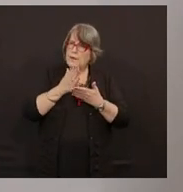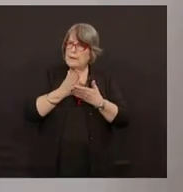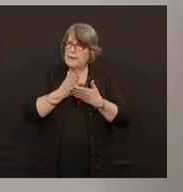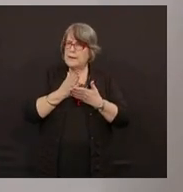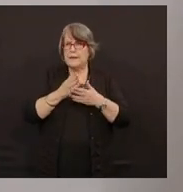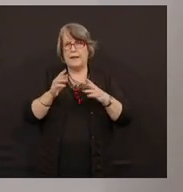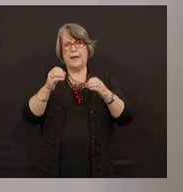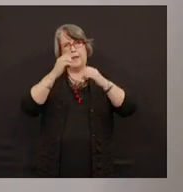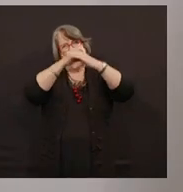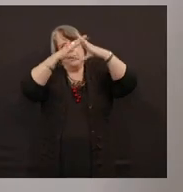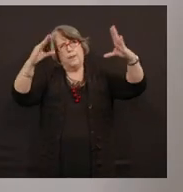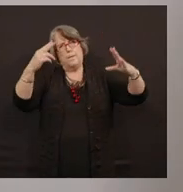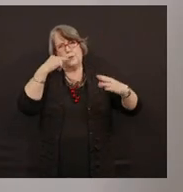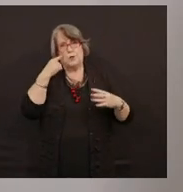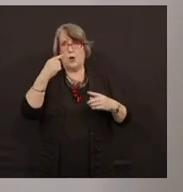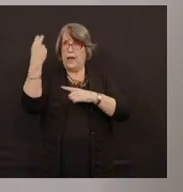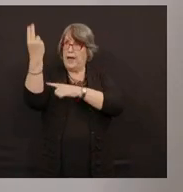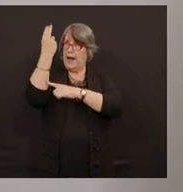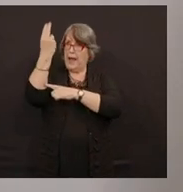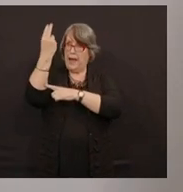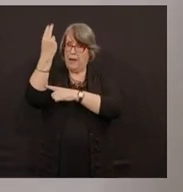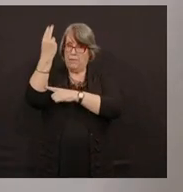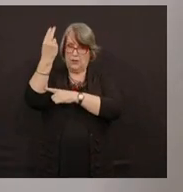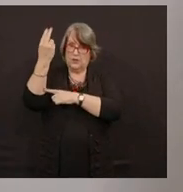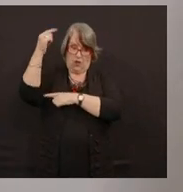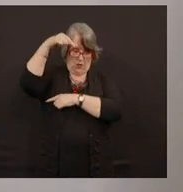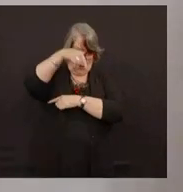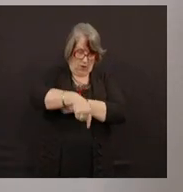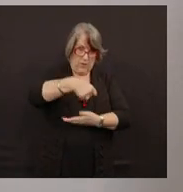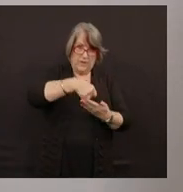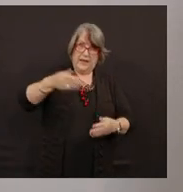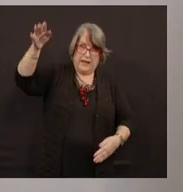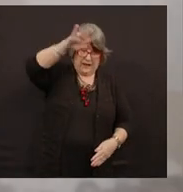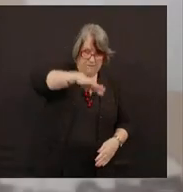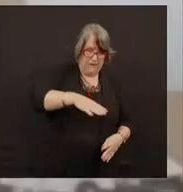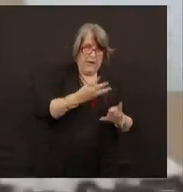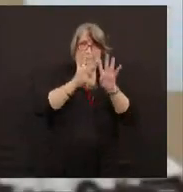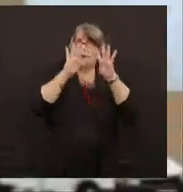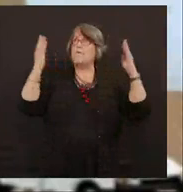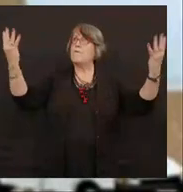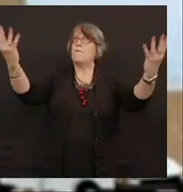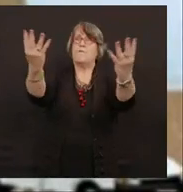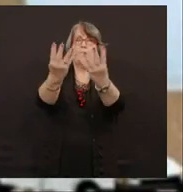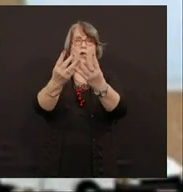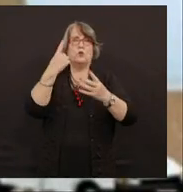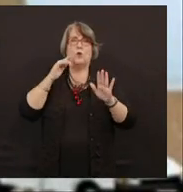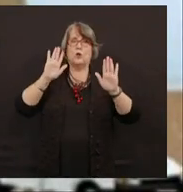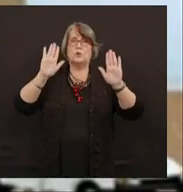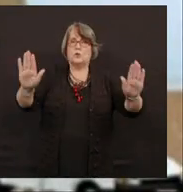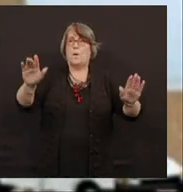what the picture shows there, put an ambulance at the bottom of the cliff and a fence around the top of the cliff, to try and stop